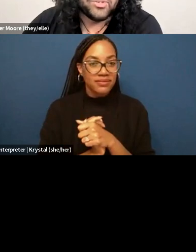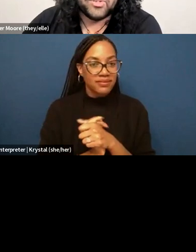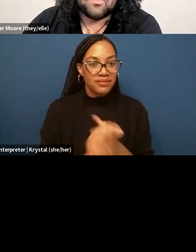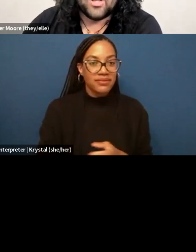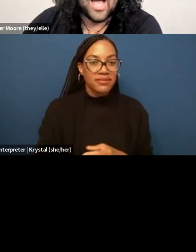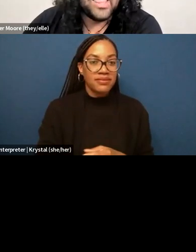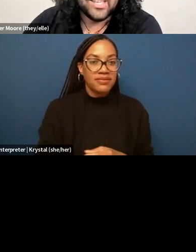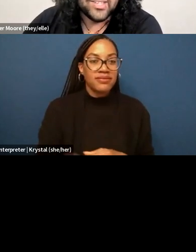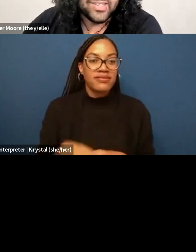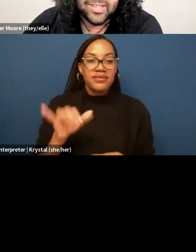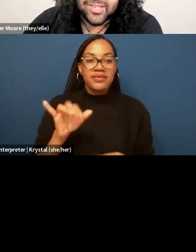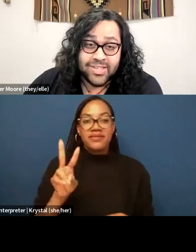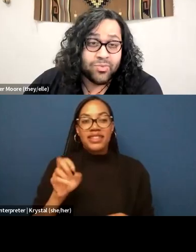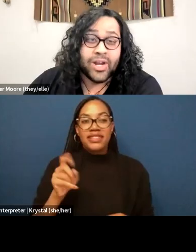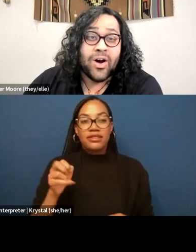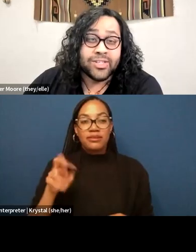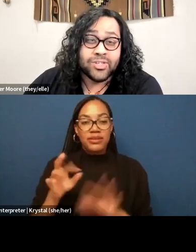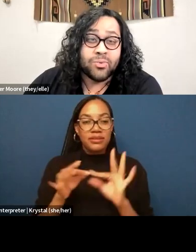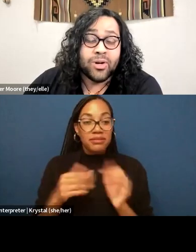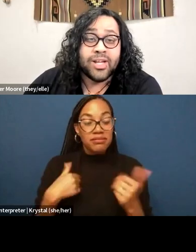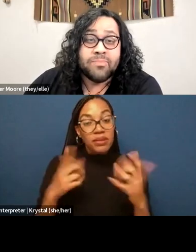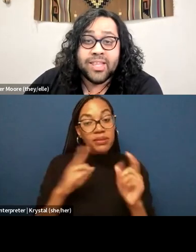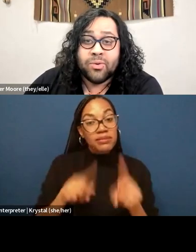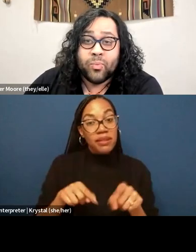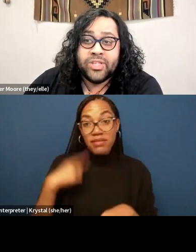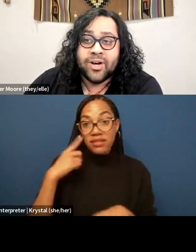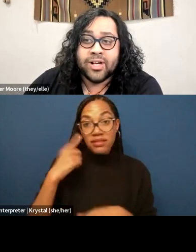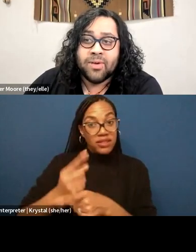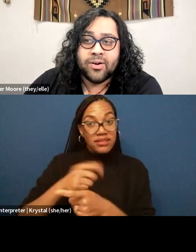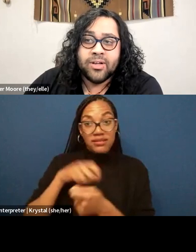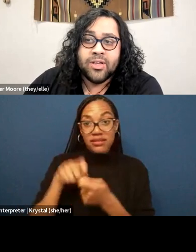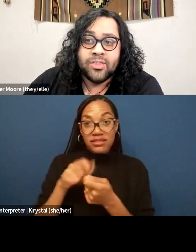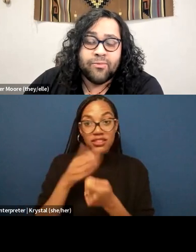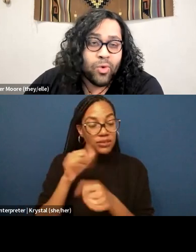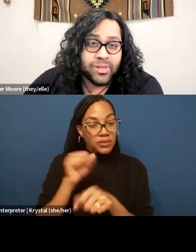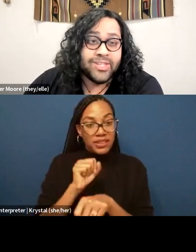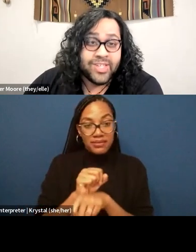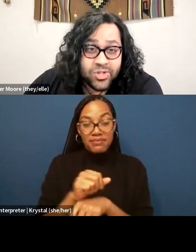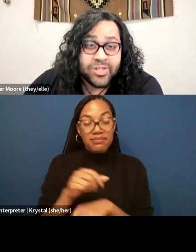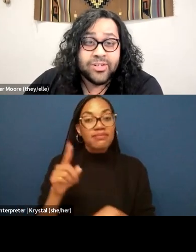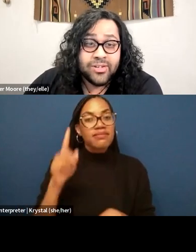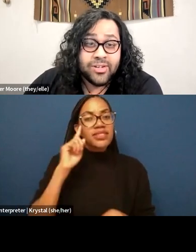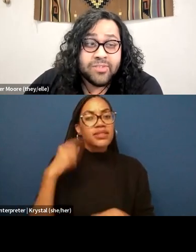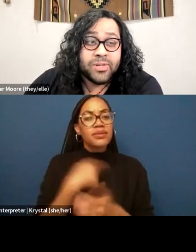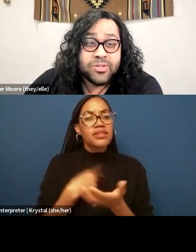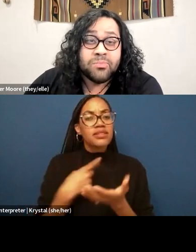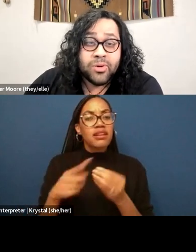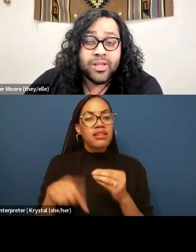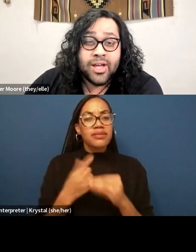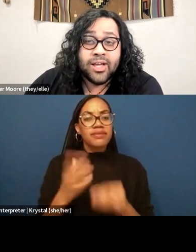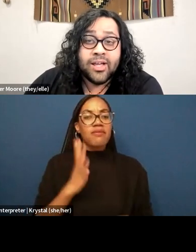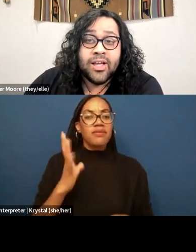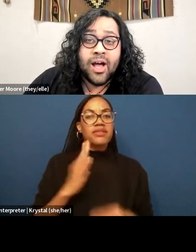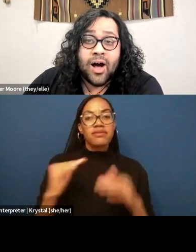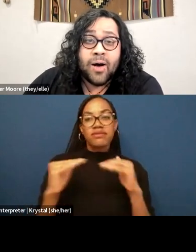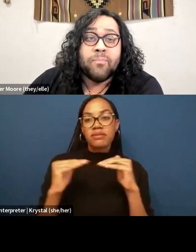I would like to respond. I think it's right on. It's good work. And I mean, I think we talk about the formalization of peer support